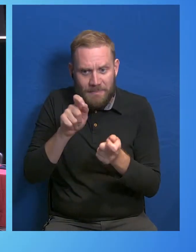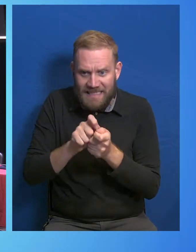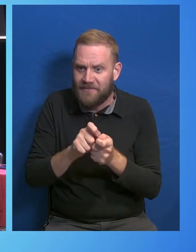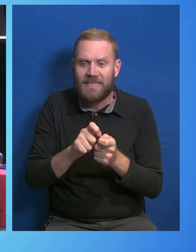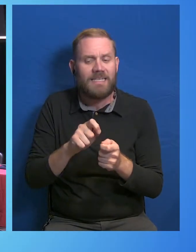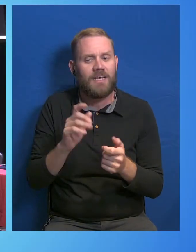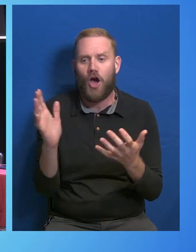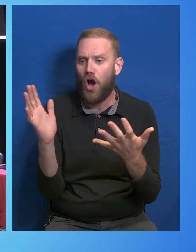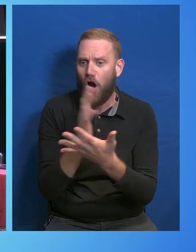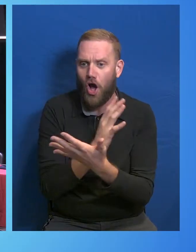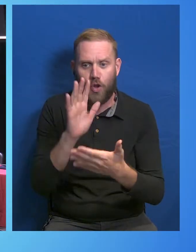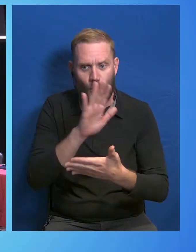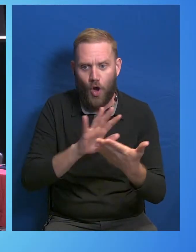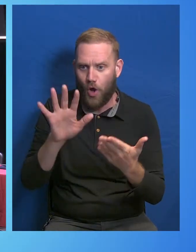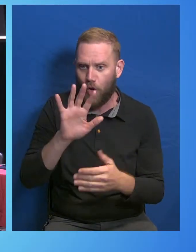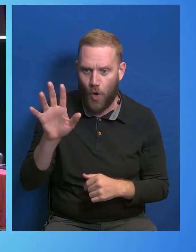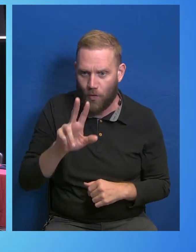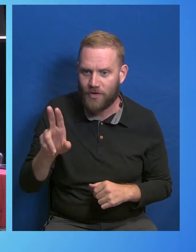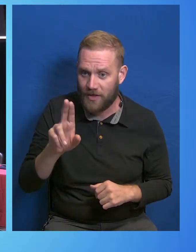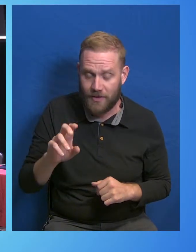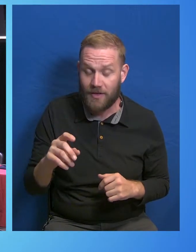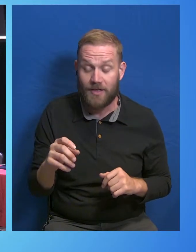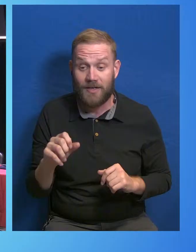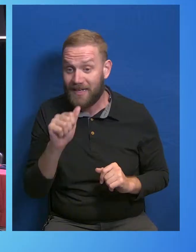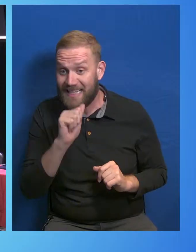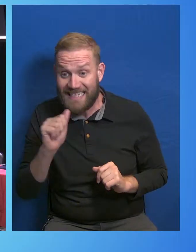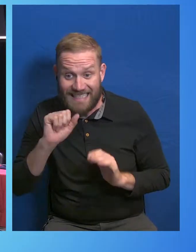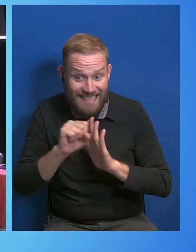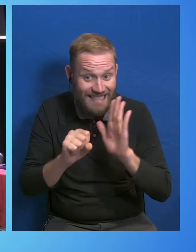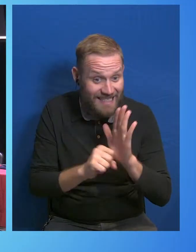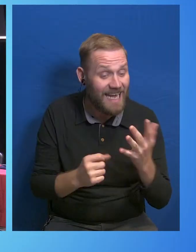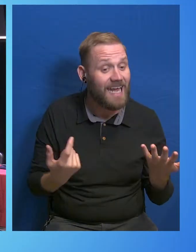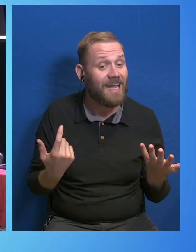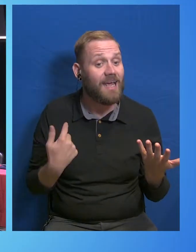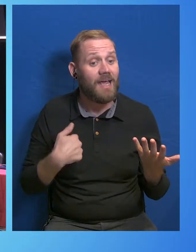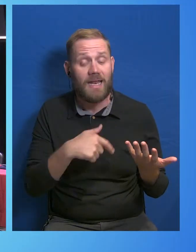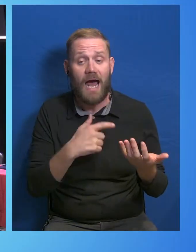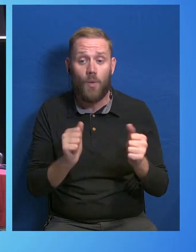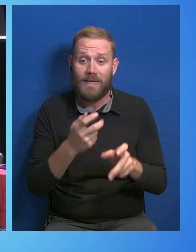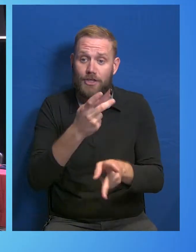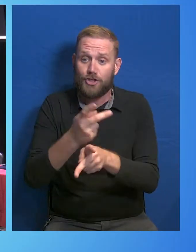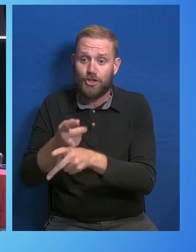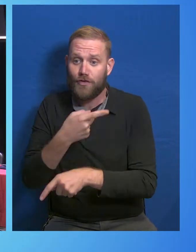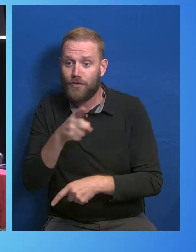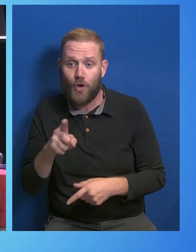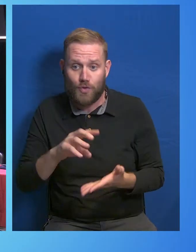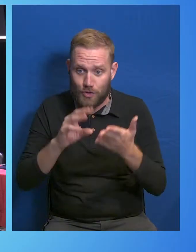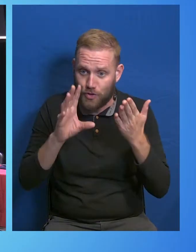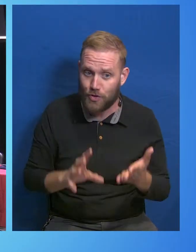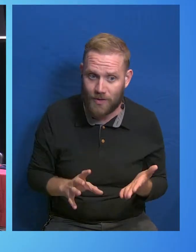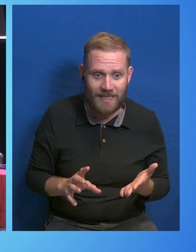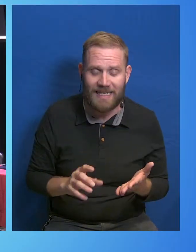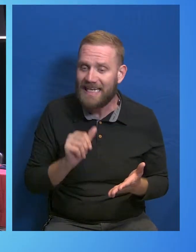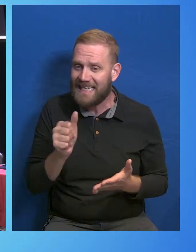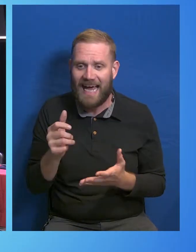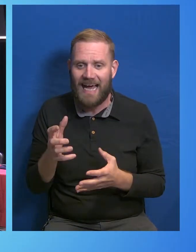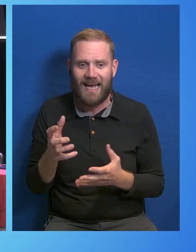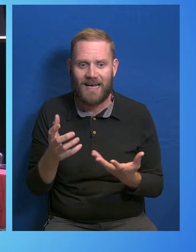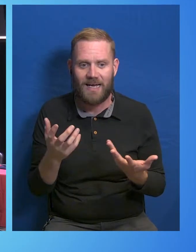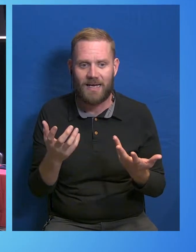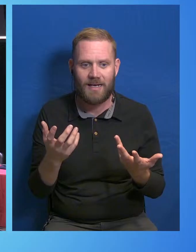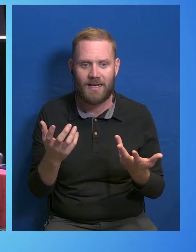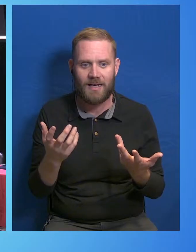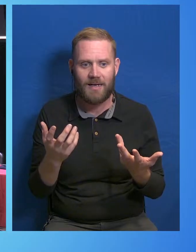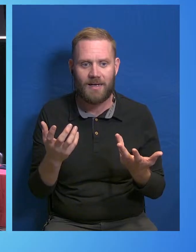across the state that says this is how we're going to serve those underserved or unserved children. Now, how do we get that kind of a topic